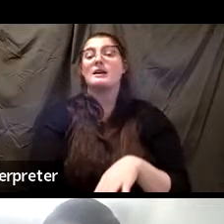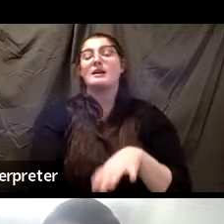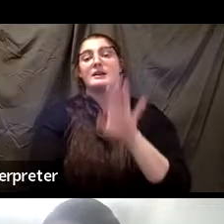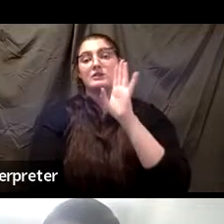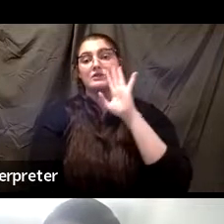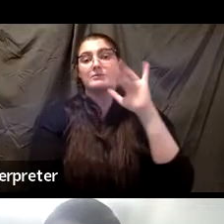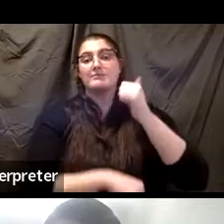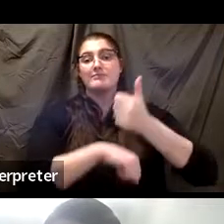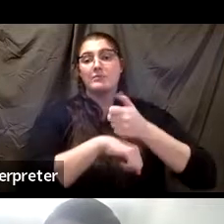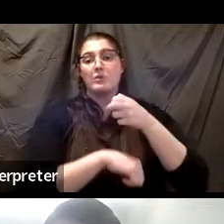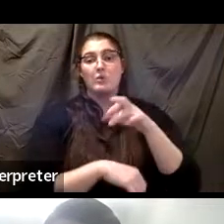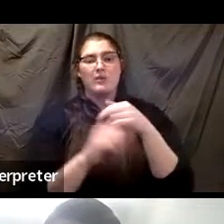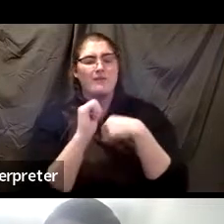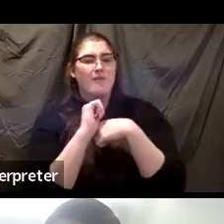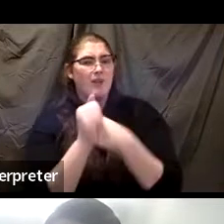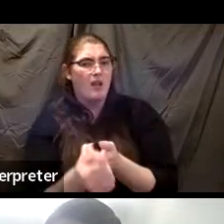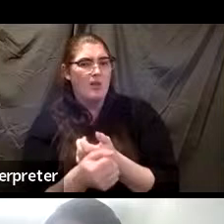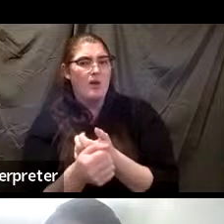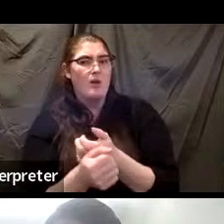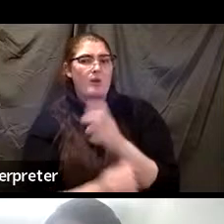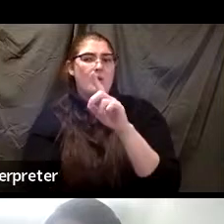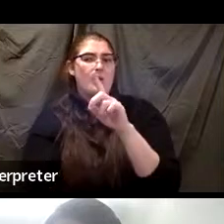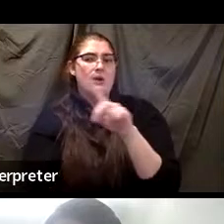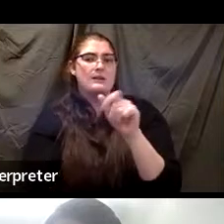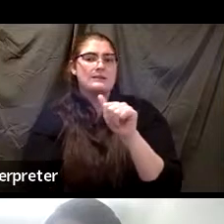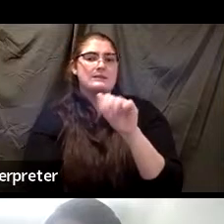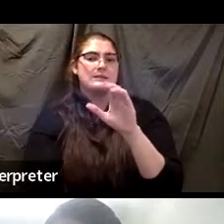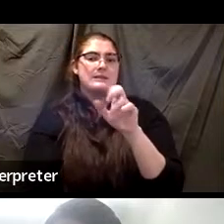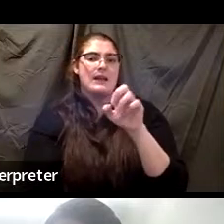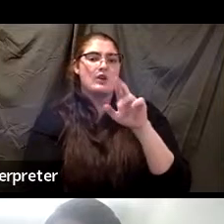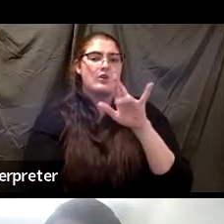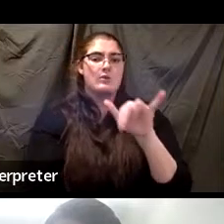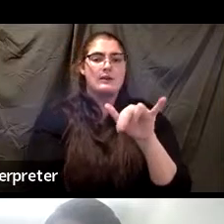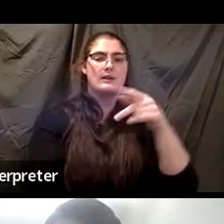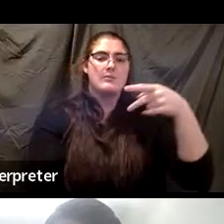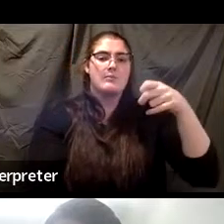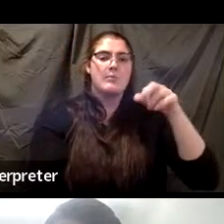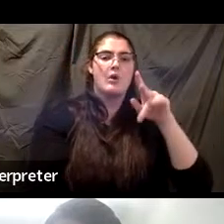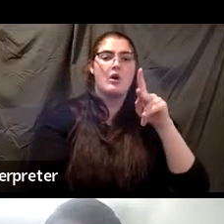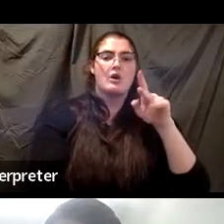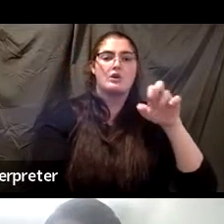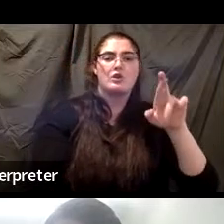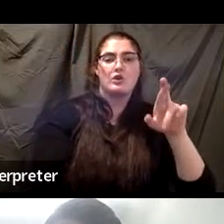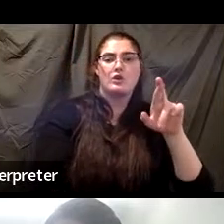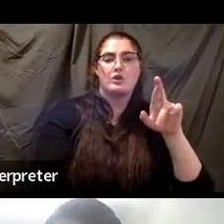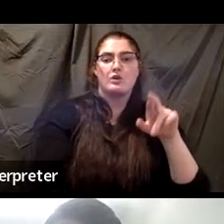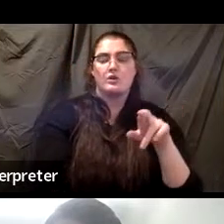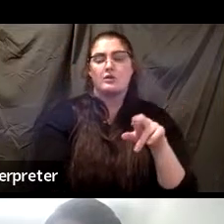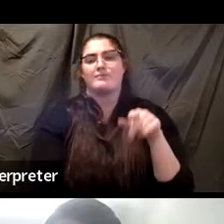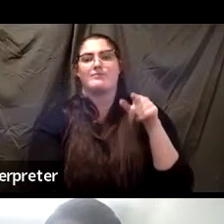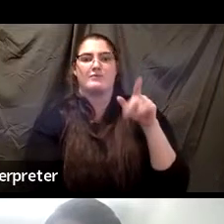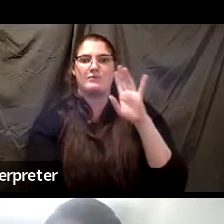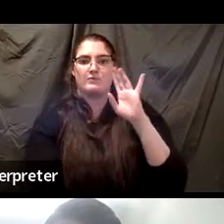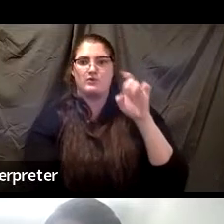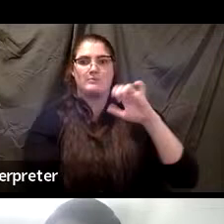there, or follow Zachary Parker, our Ward 5 council member, and it should be